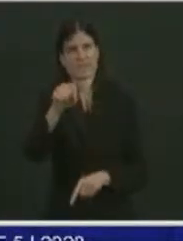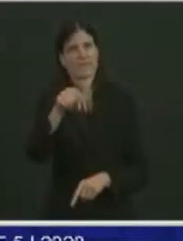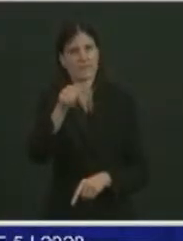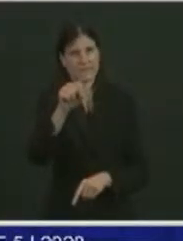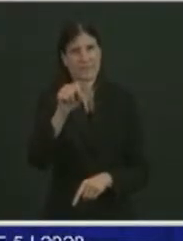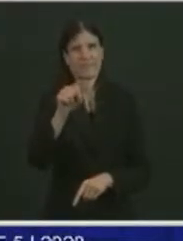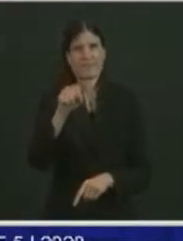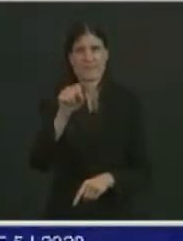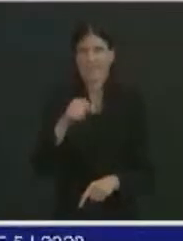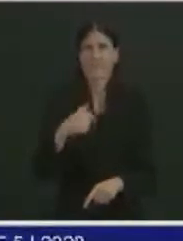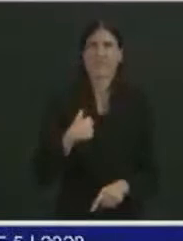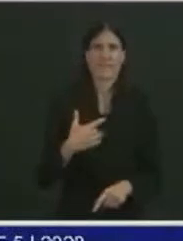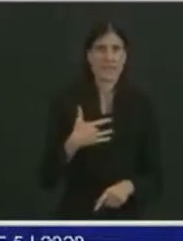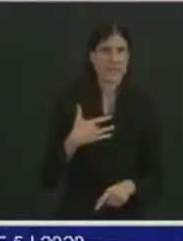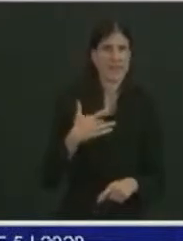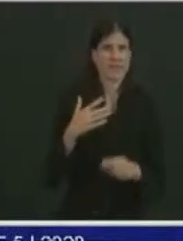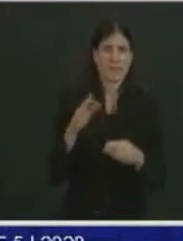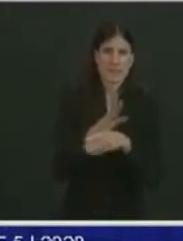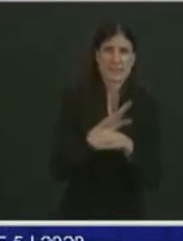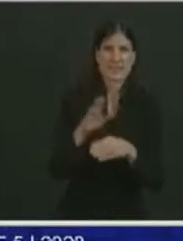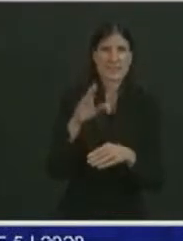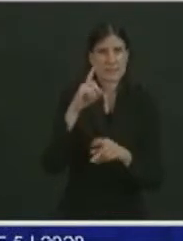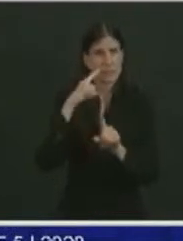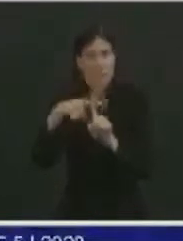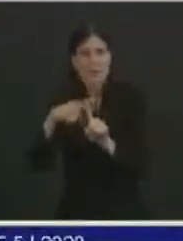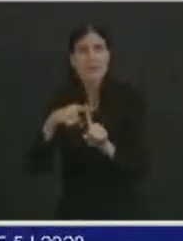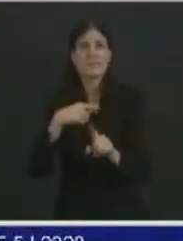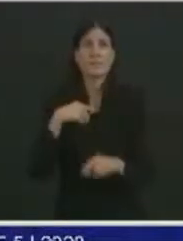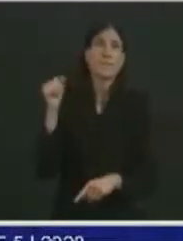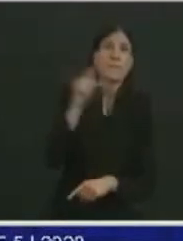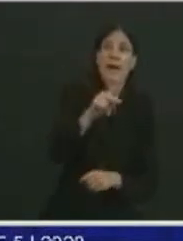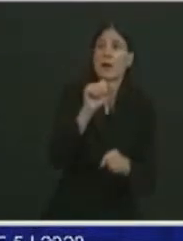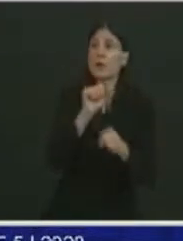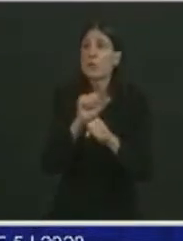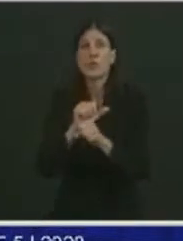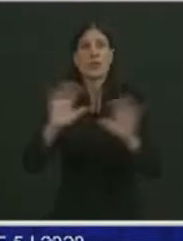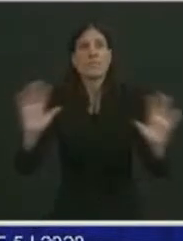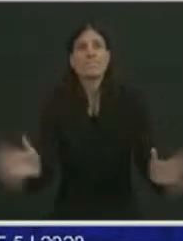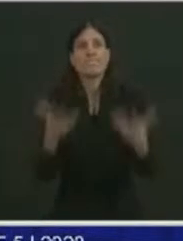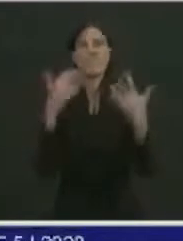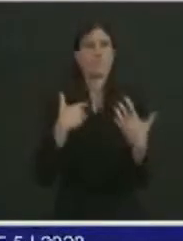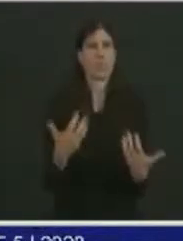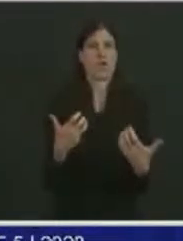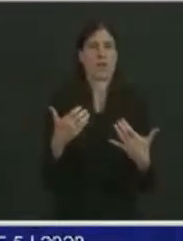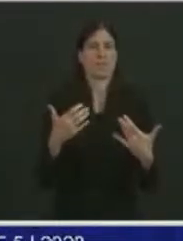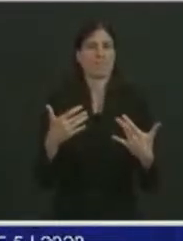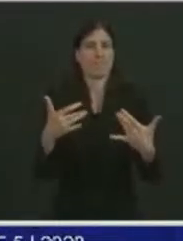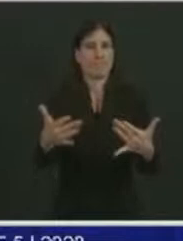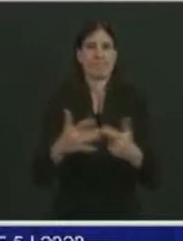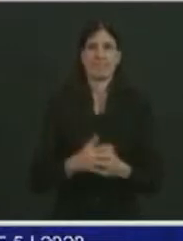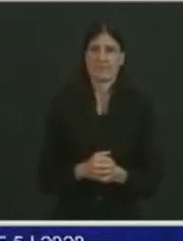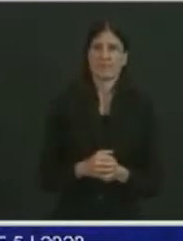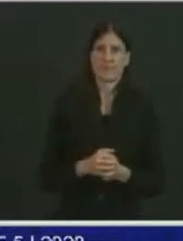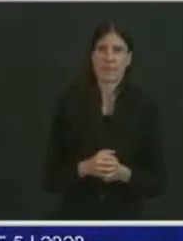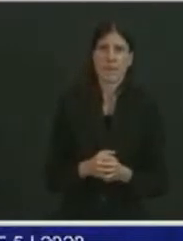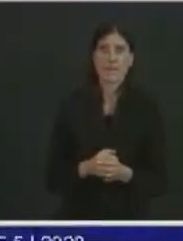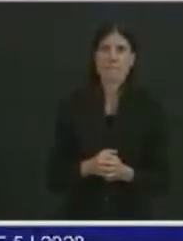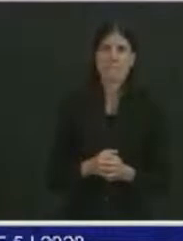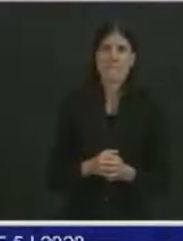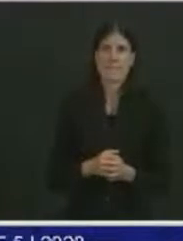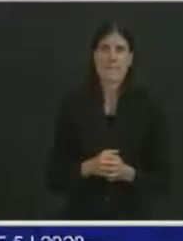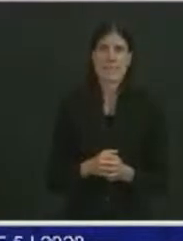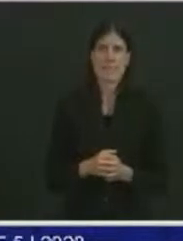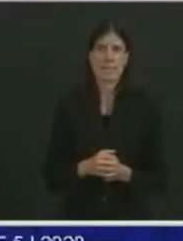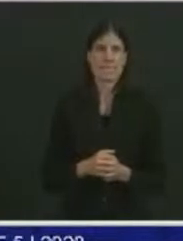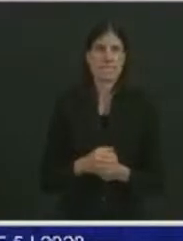anxious to work, to get going and get things done. In what you've been hearing from members of the community in the last week to 10 days, and